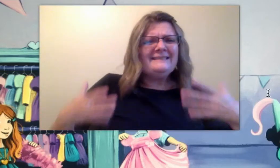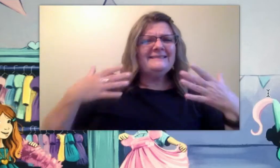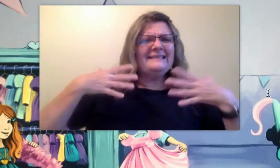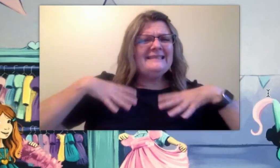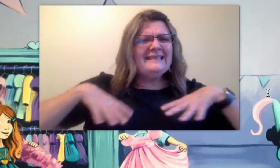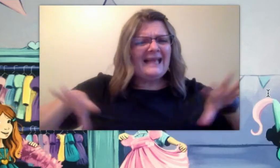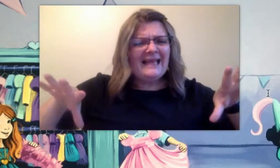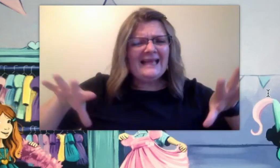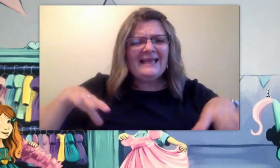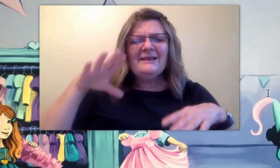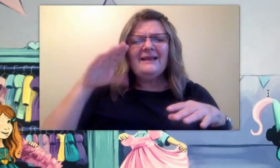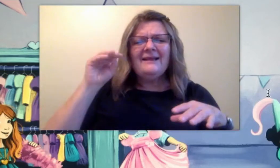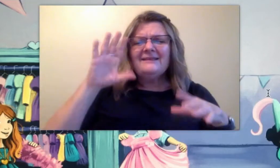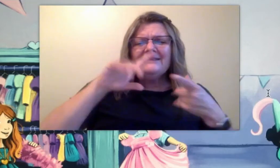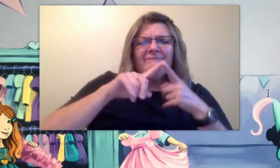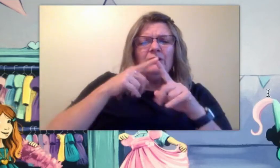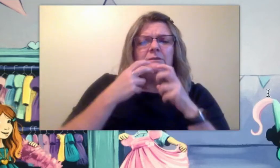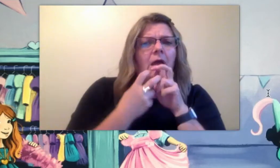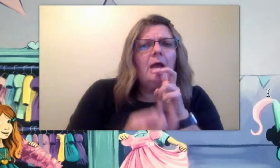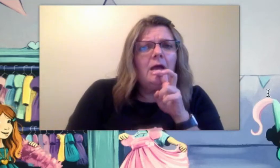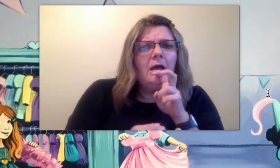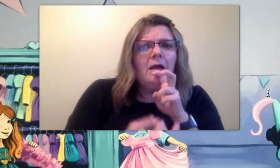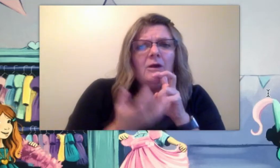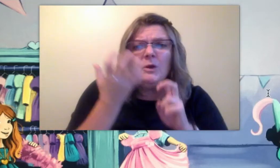Their friends' jaws dropped.